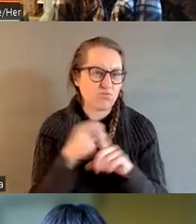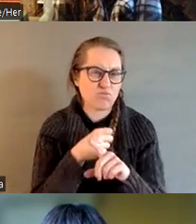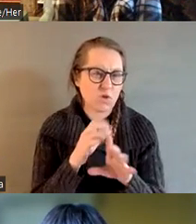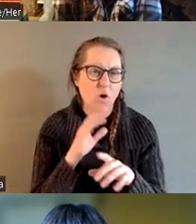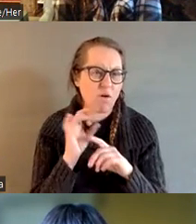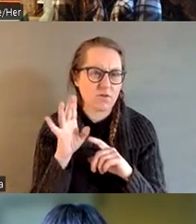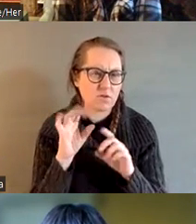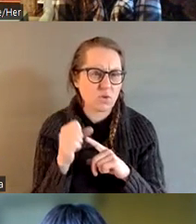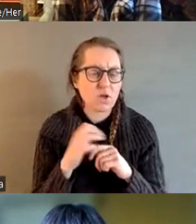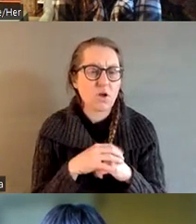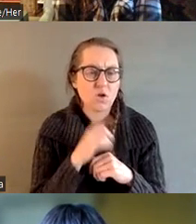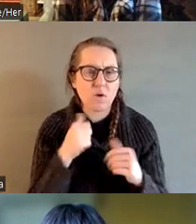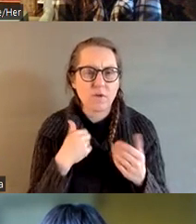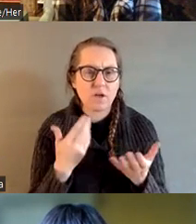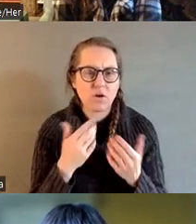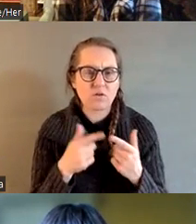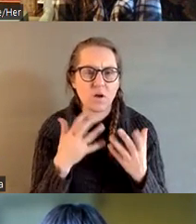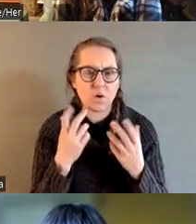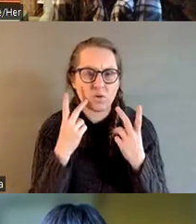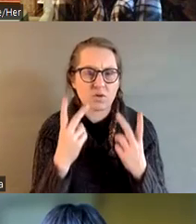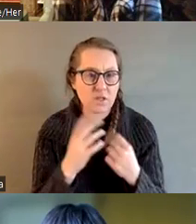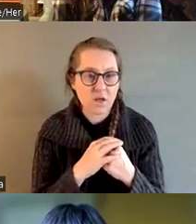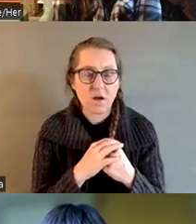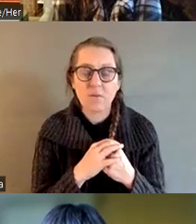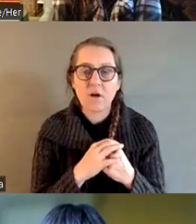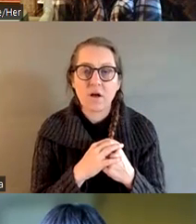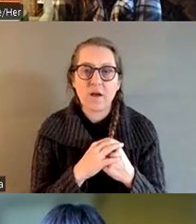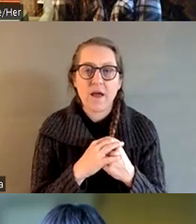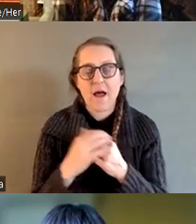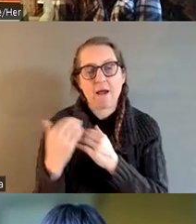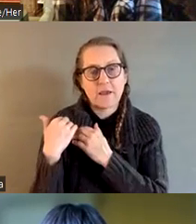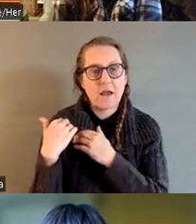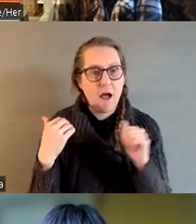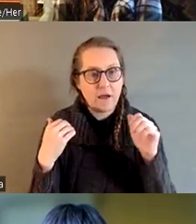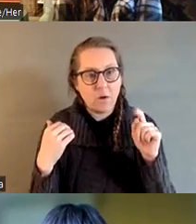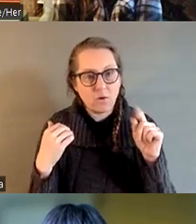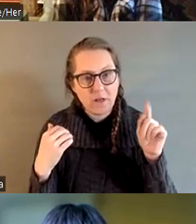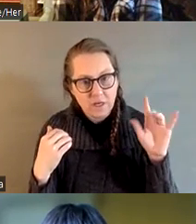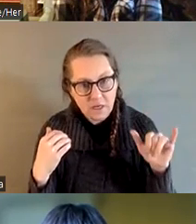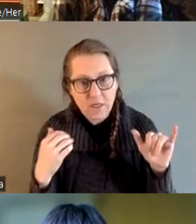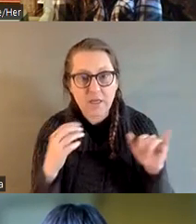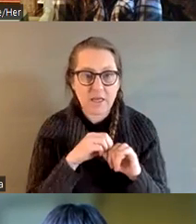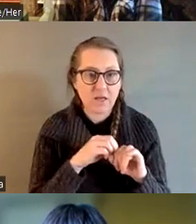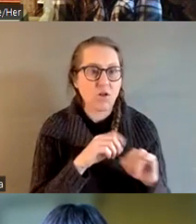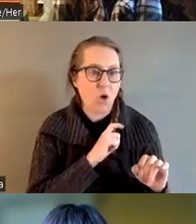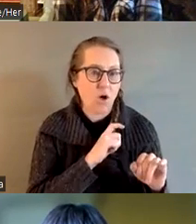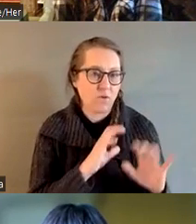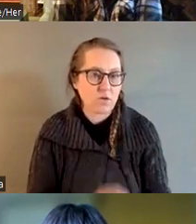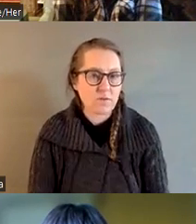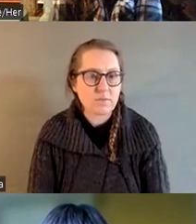because I want to see accountability within law enforcement.